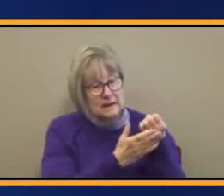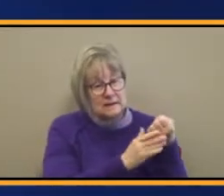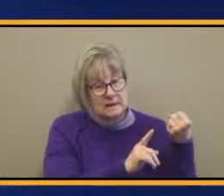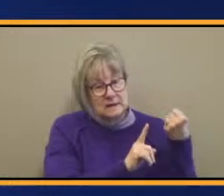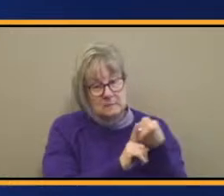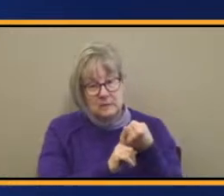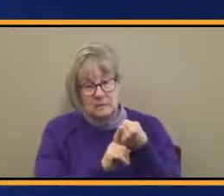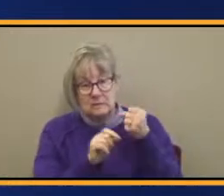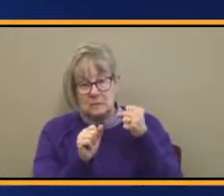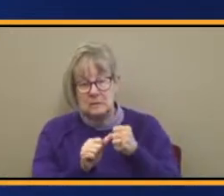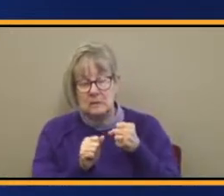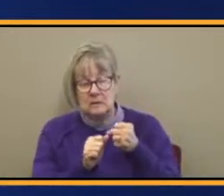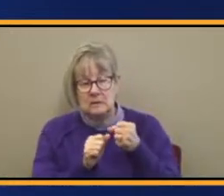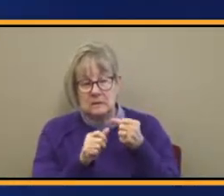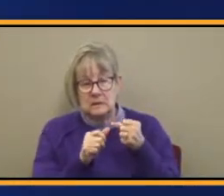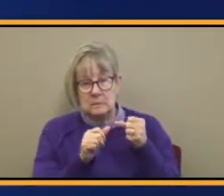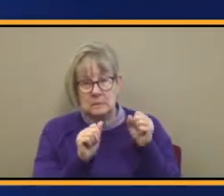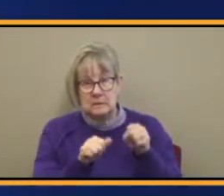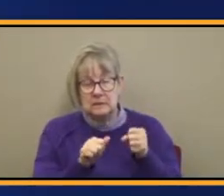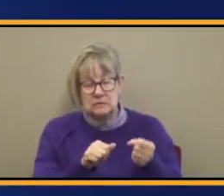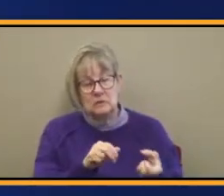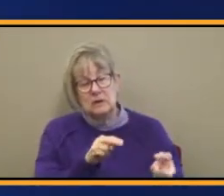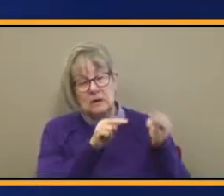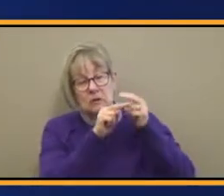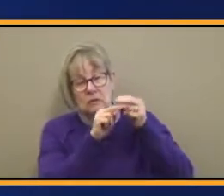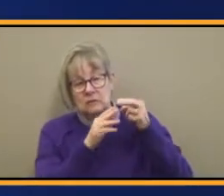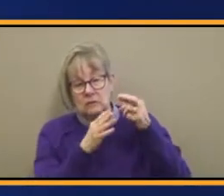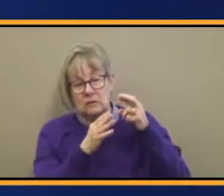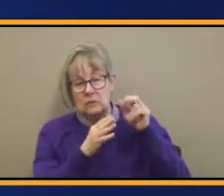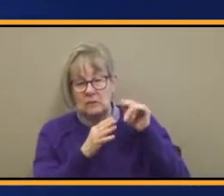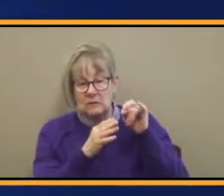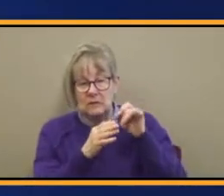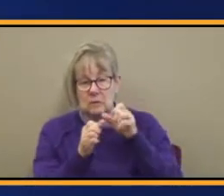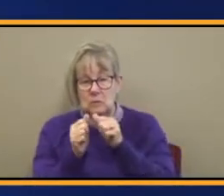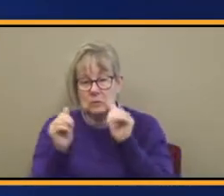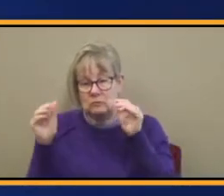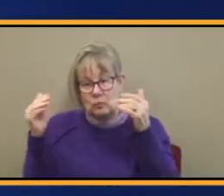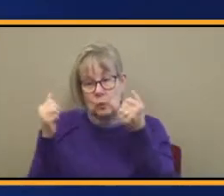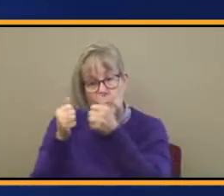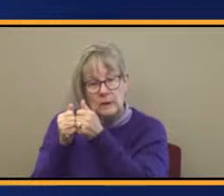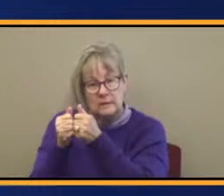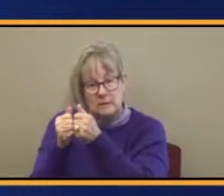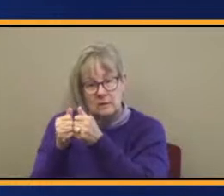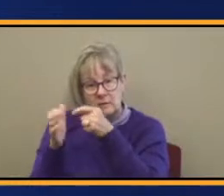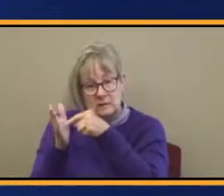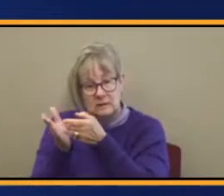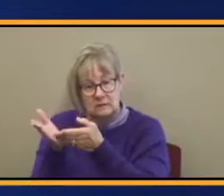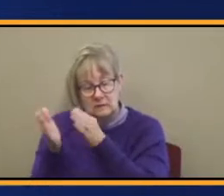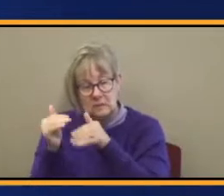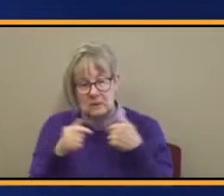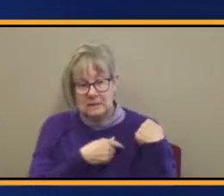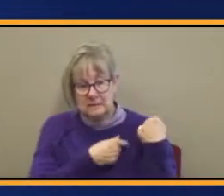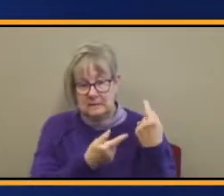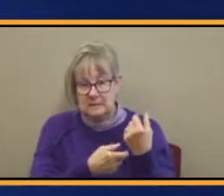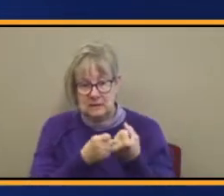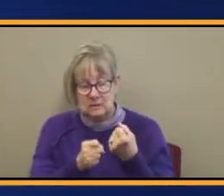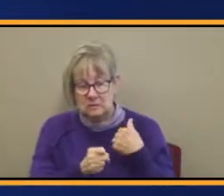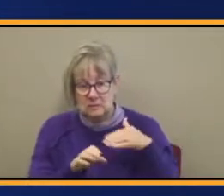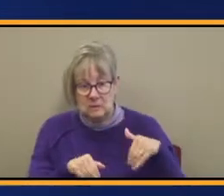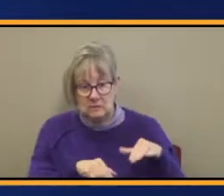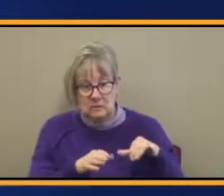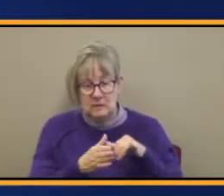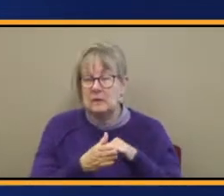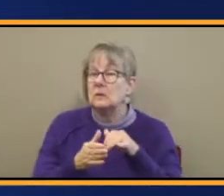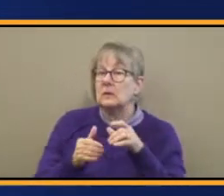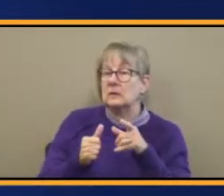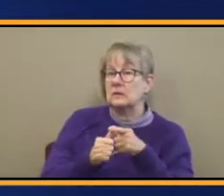increase of revenues side by side through our debt service model, and we have not in the past 7 years done that. So let me take your first comment. So